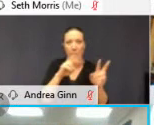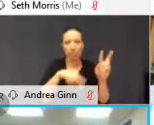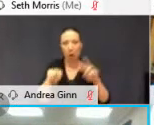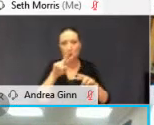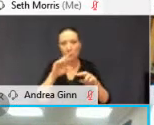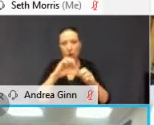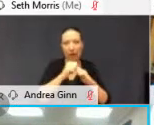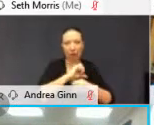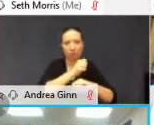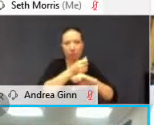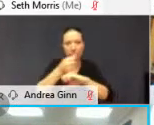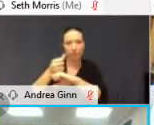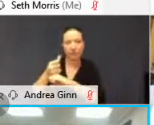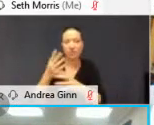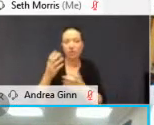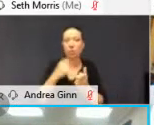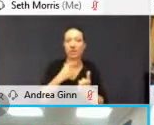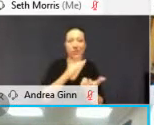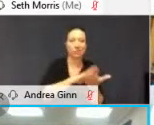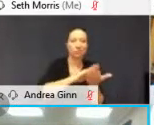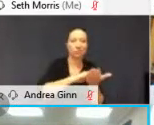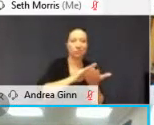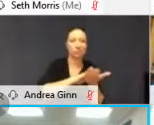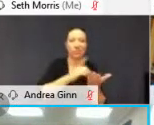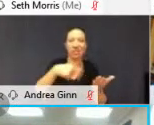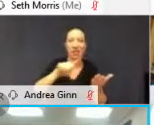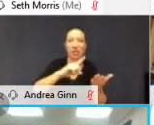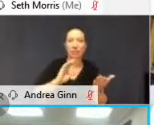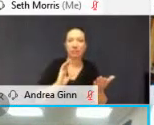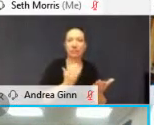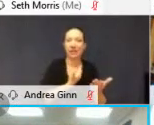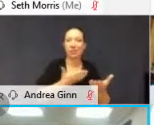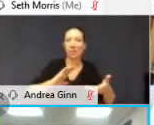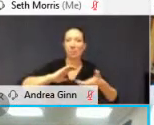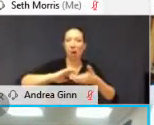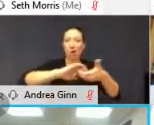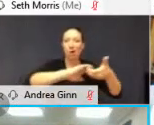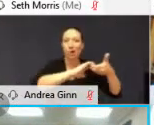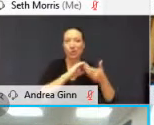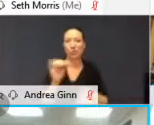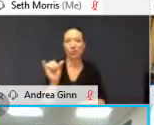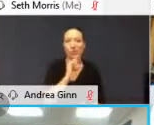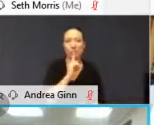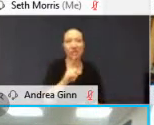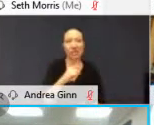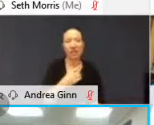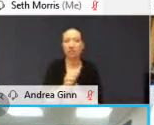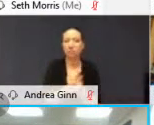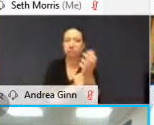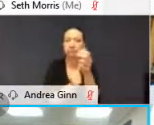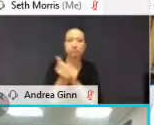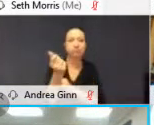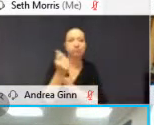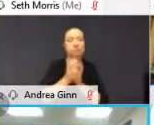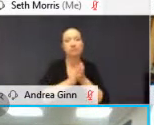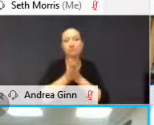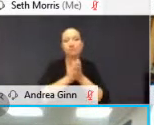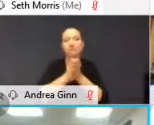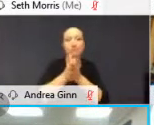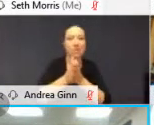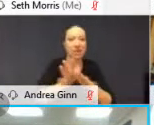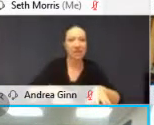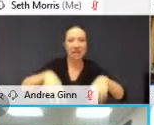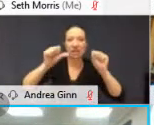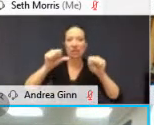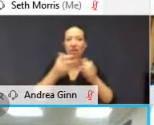them credit as our partners too during all of this. They have really stepped up to the plate, and they have taken on things that are outside the scope of the